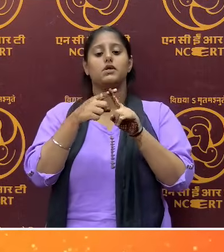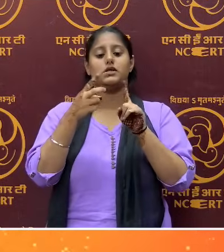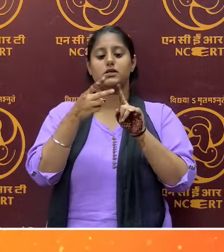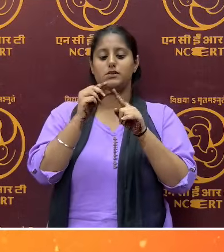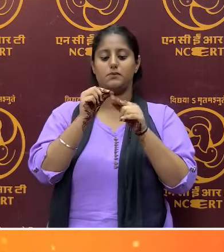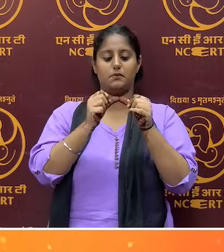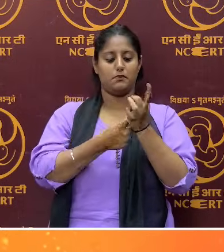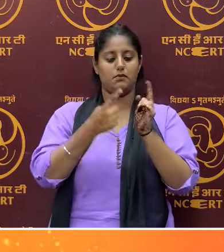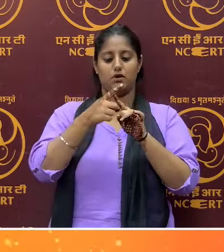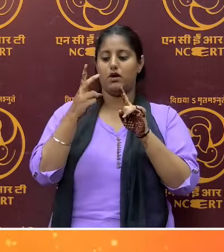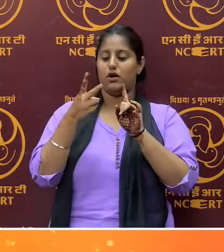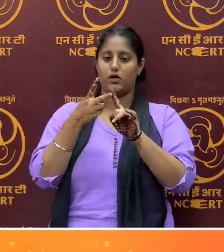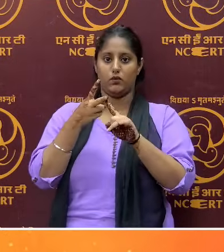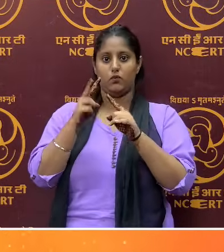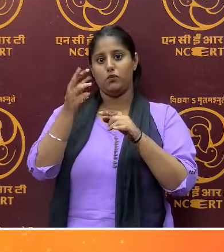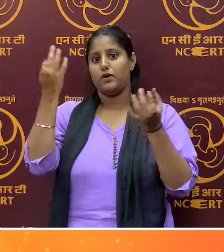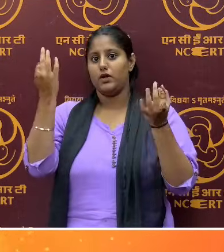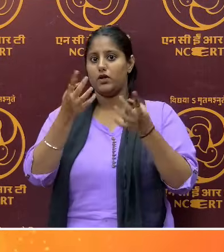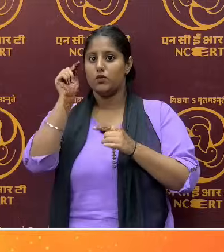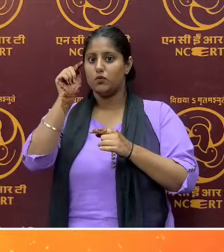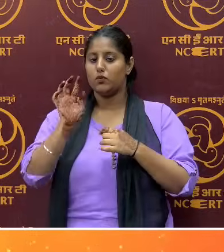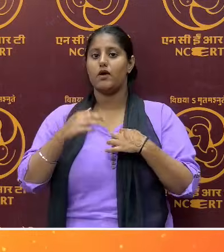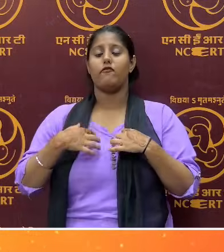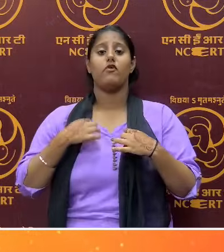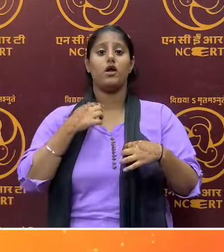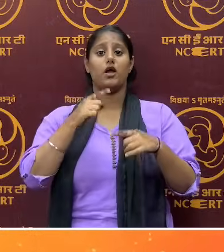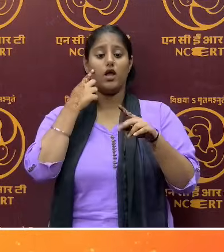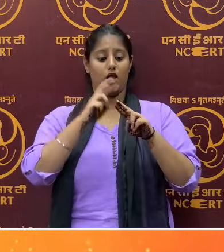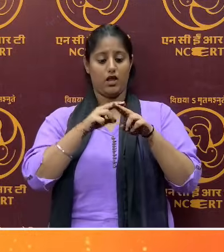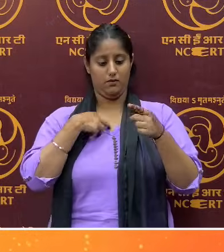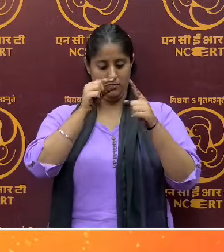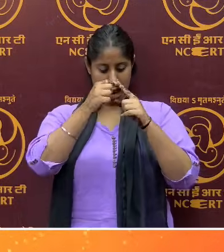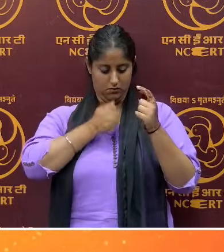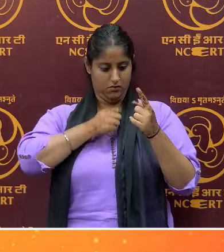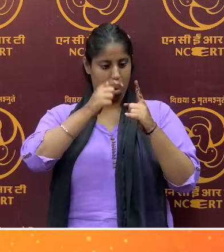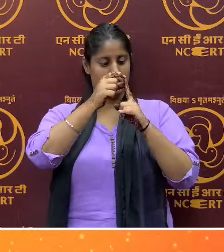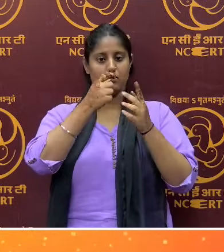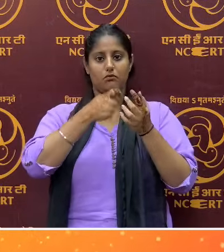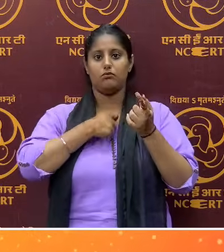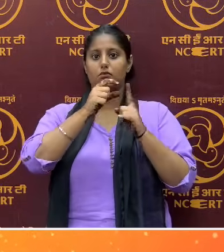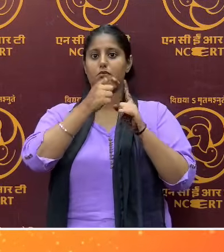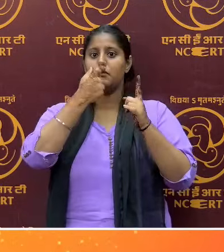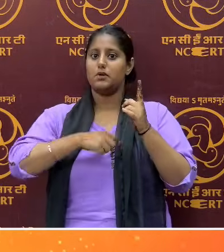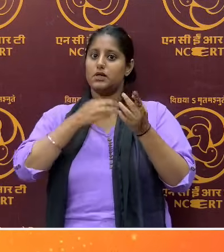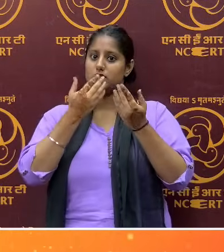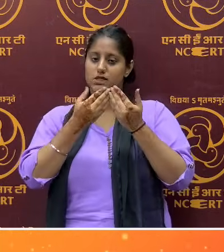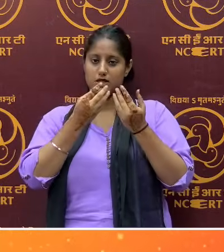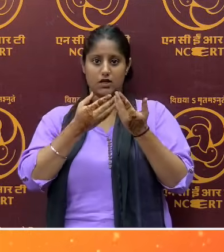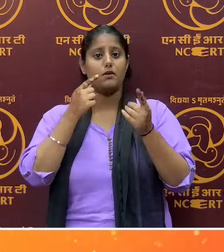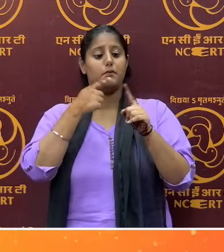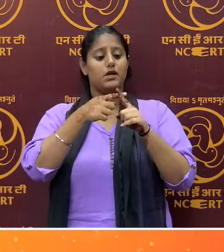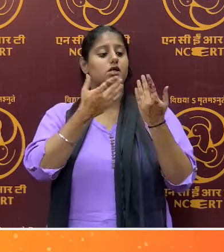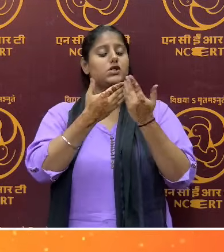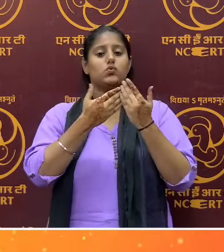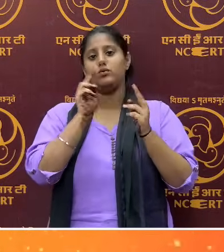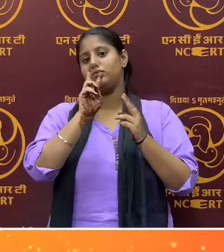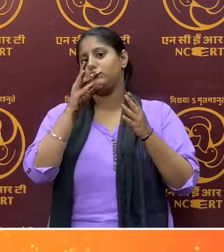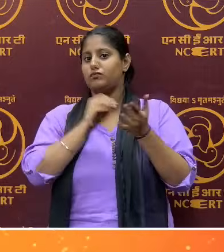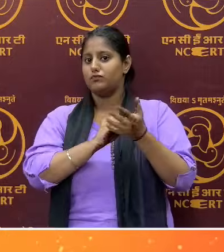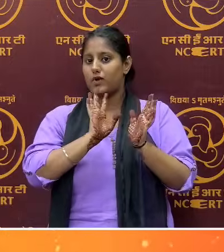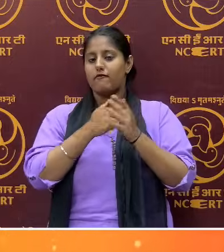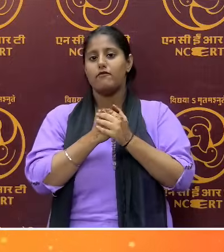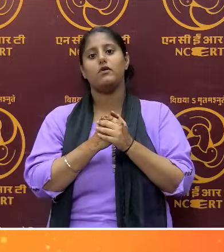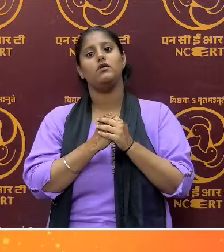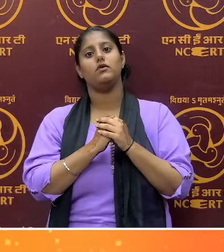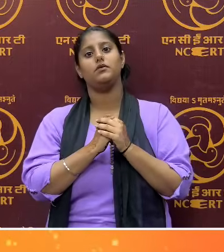view reports. Okay. In the profile section, we have other information related to personal information and school information. And here we